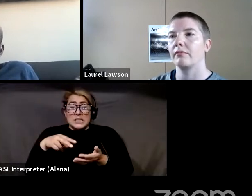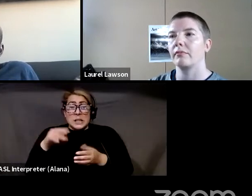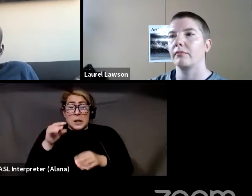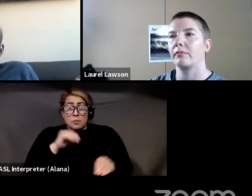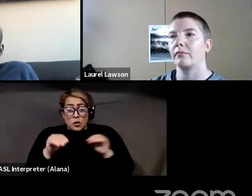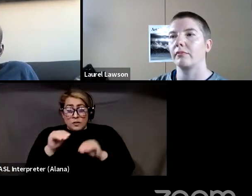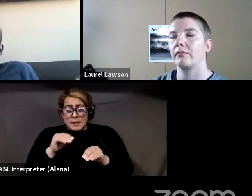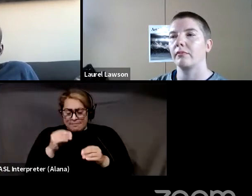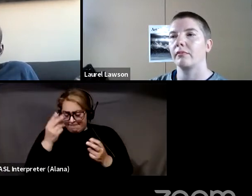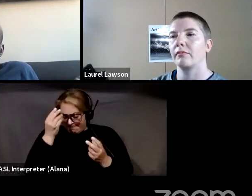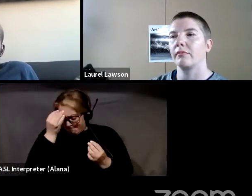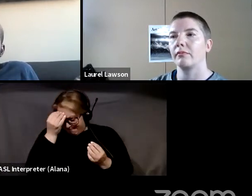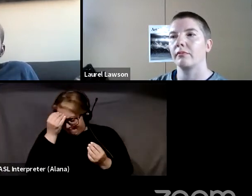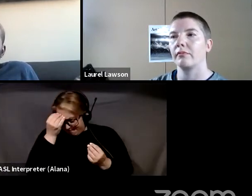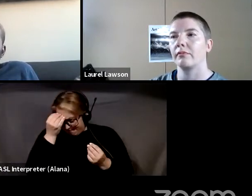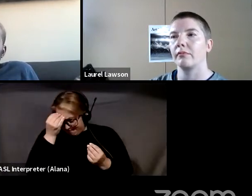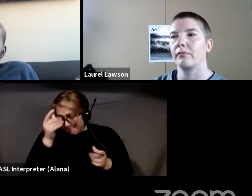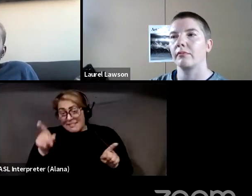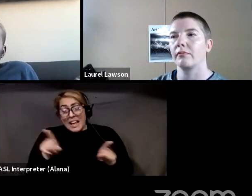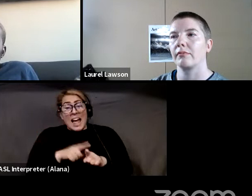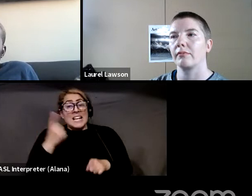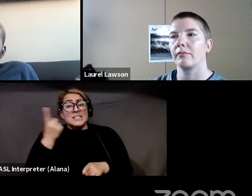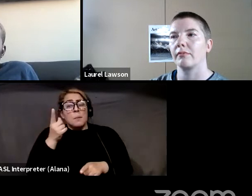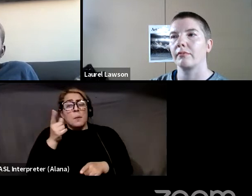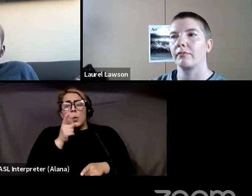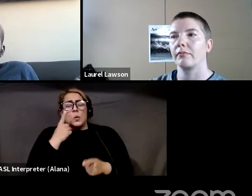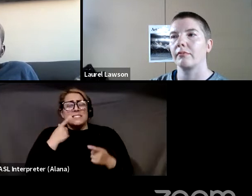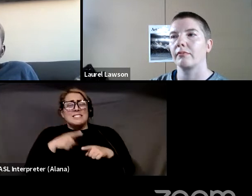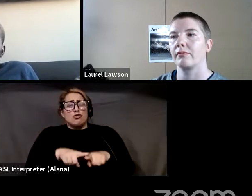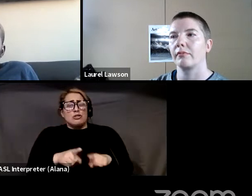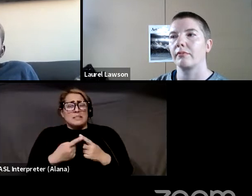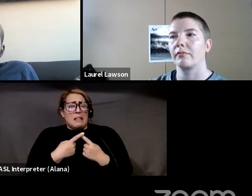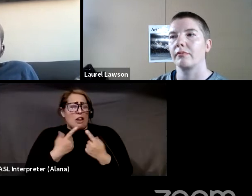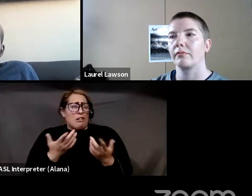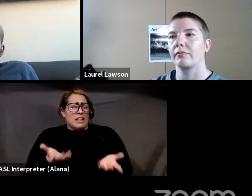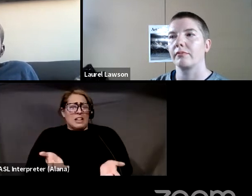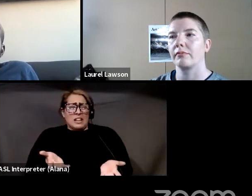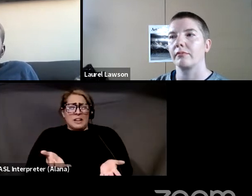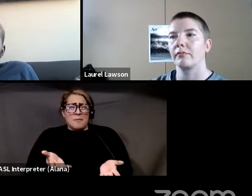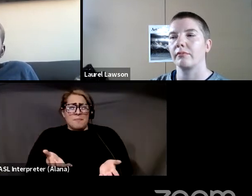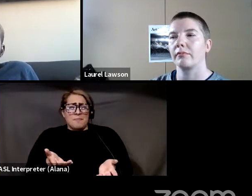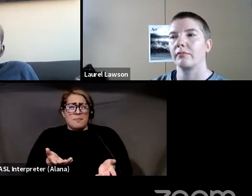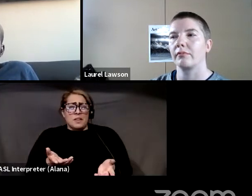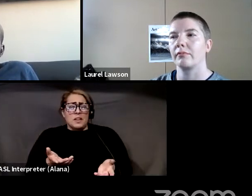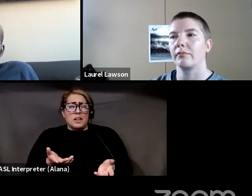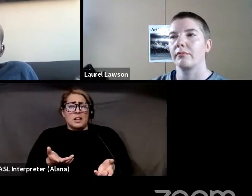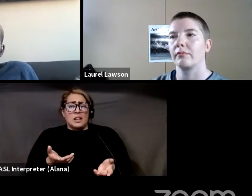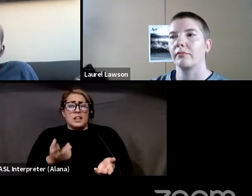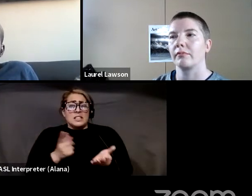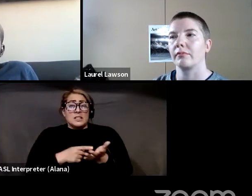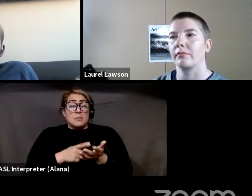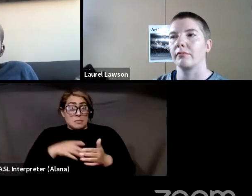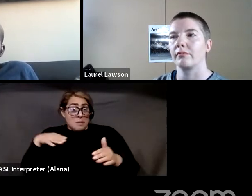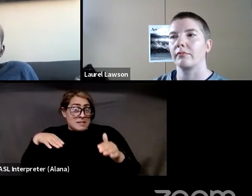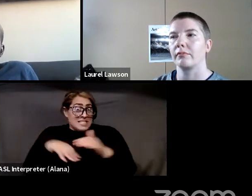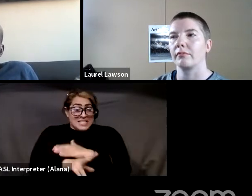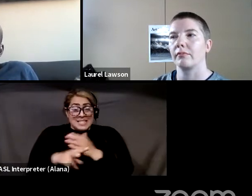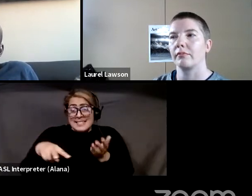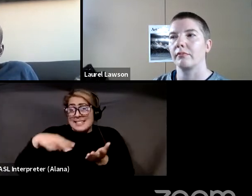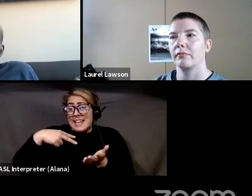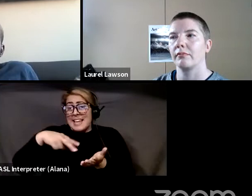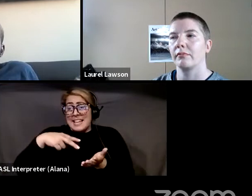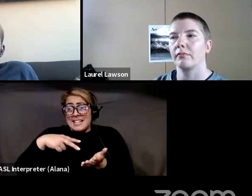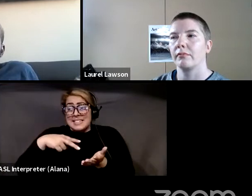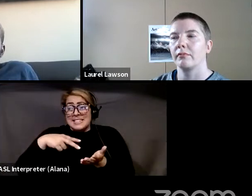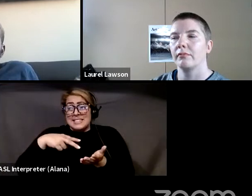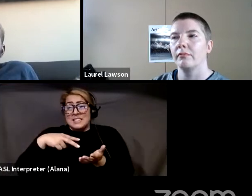think as someone who's like interdisciplinary, you know, like I come into dance sometimes, but then, you